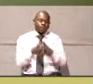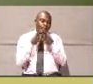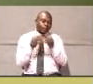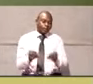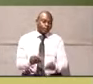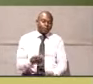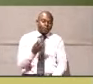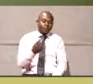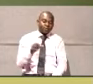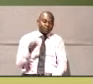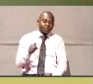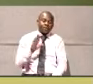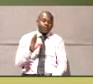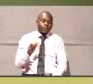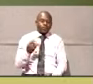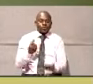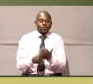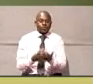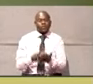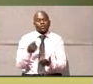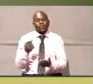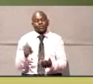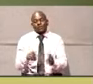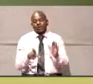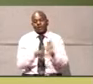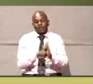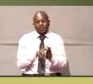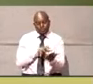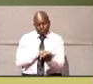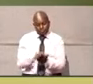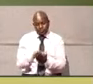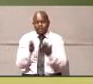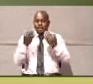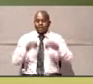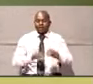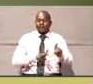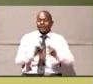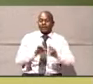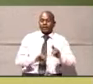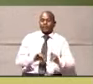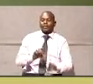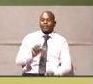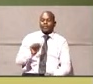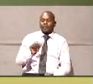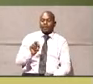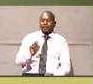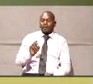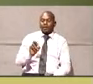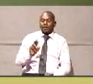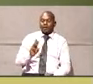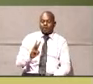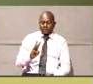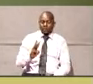about 47 billion Ugandan shillings in legal costs. The acting executive director, KCCA engineer